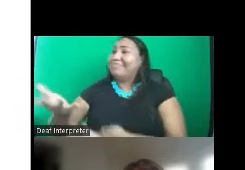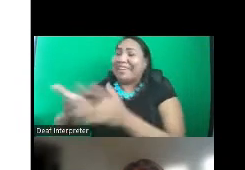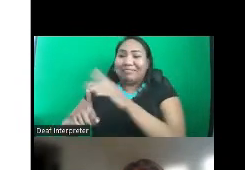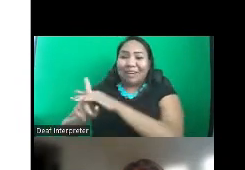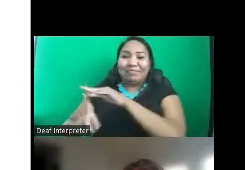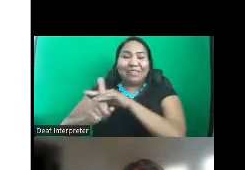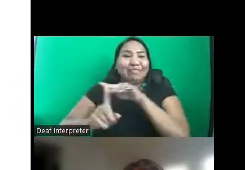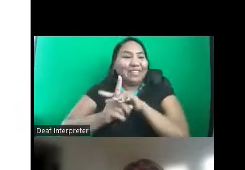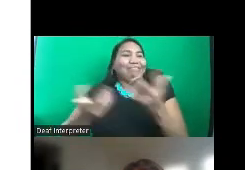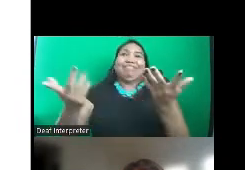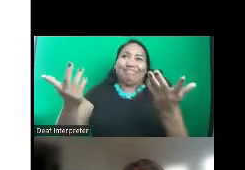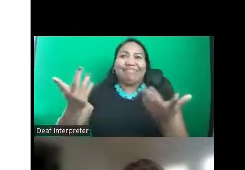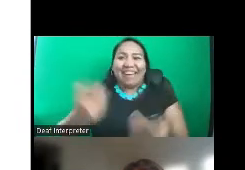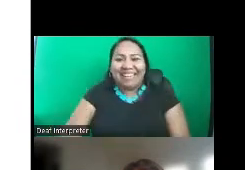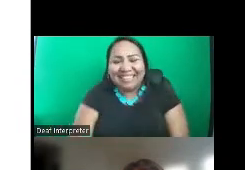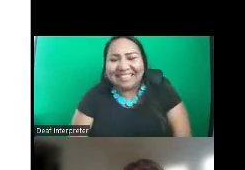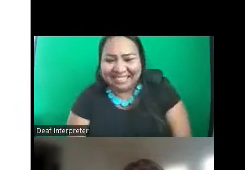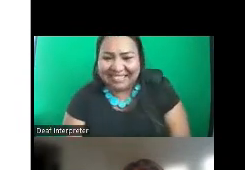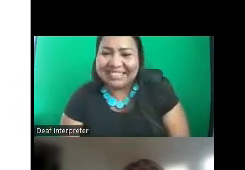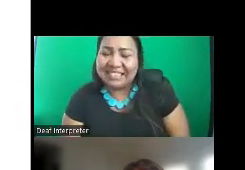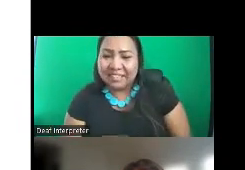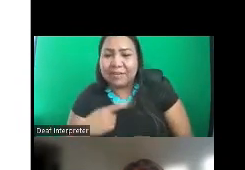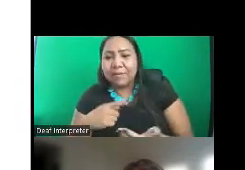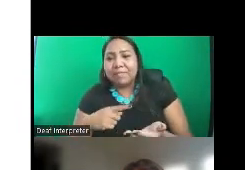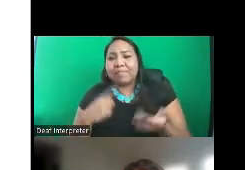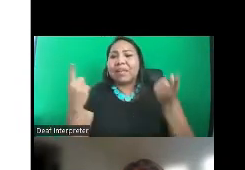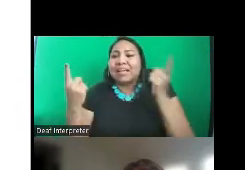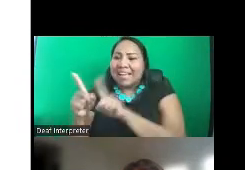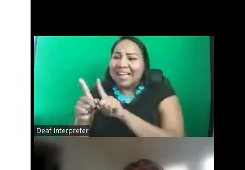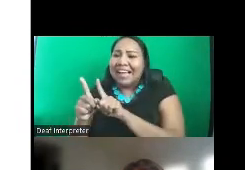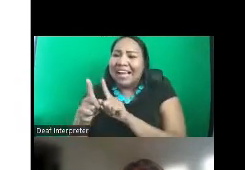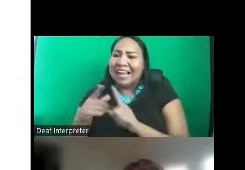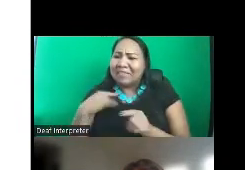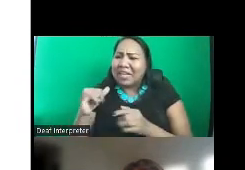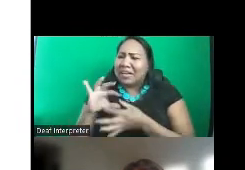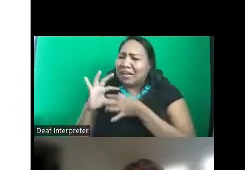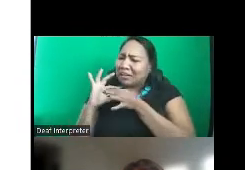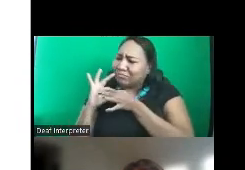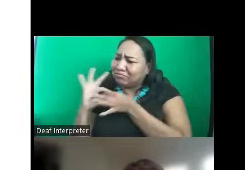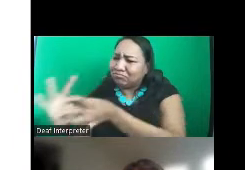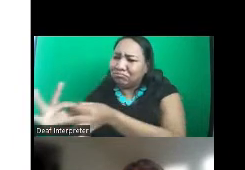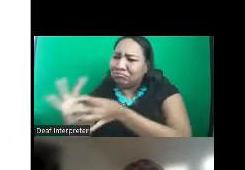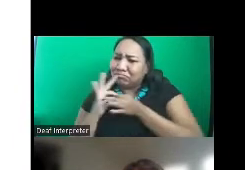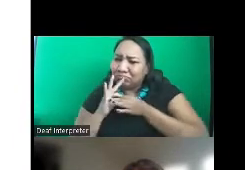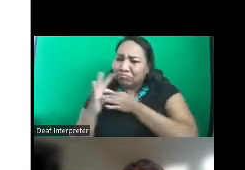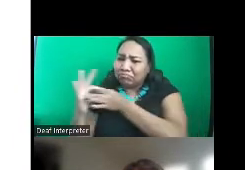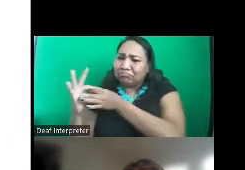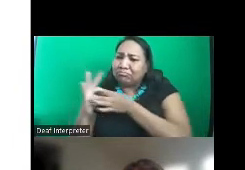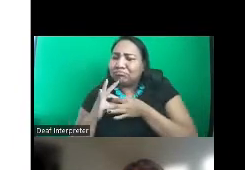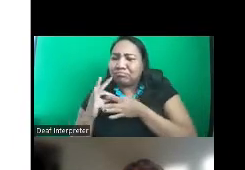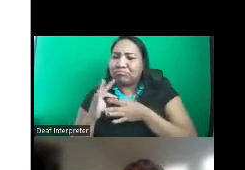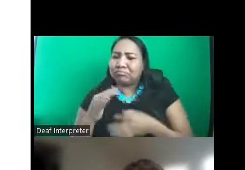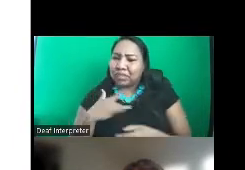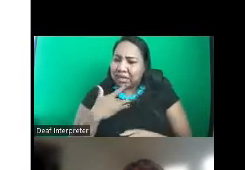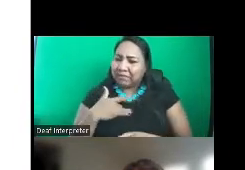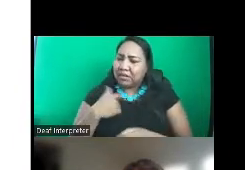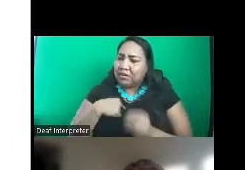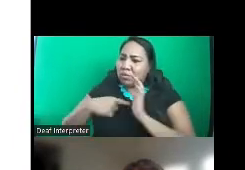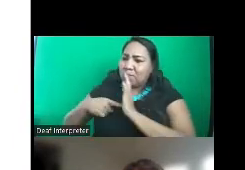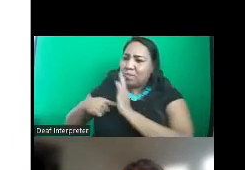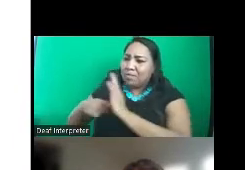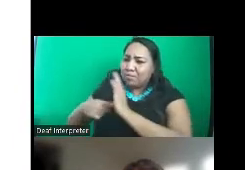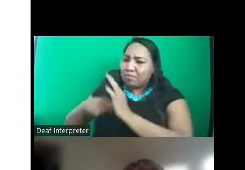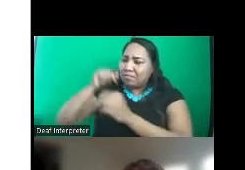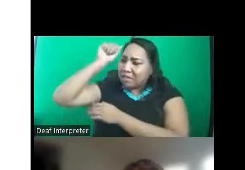like I am representing, Alaska Natives, and